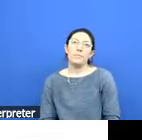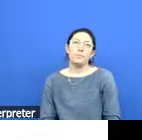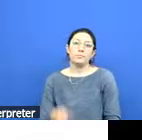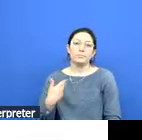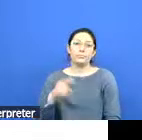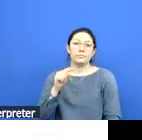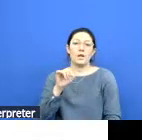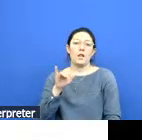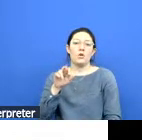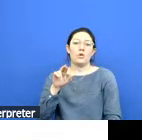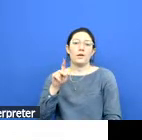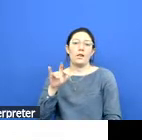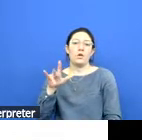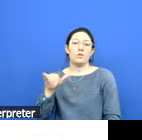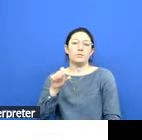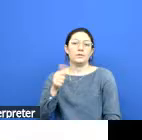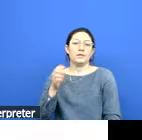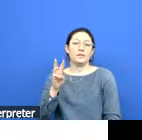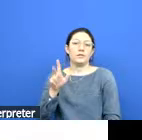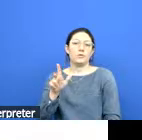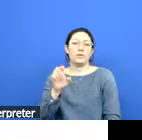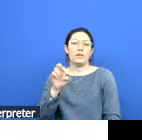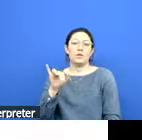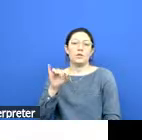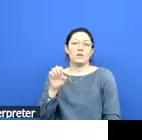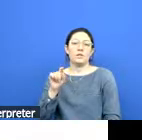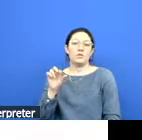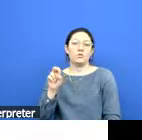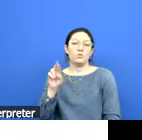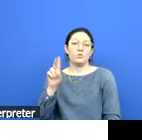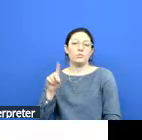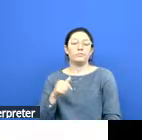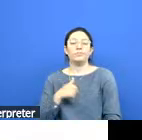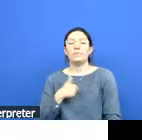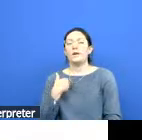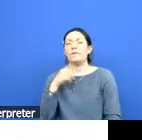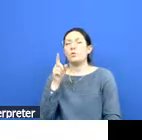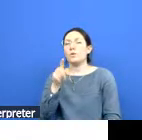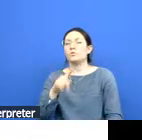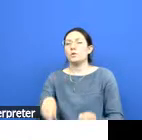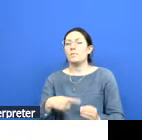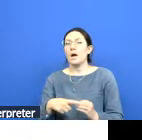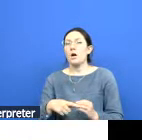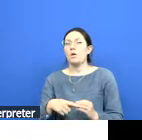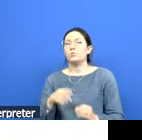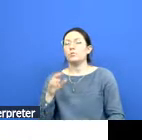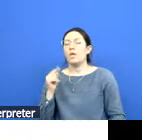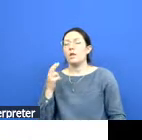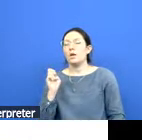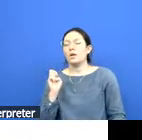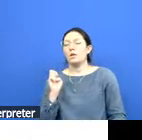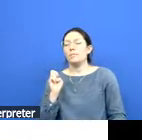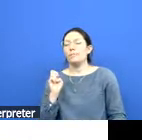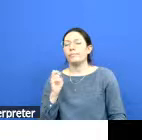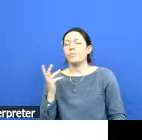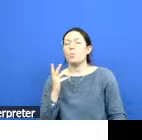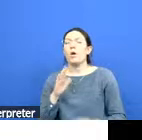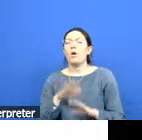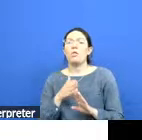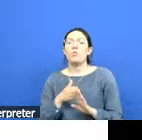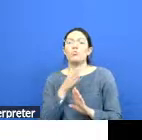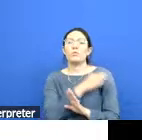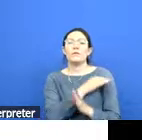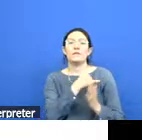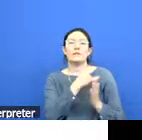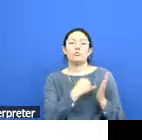Tyler Keller, 1063 Erie Station Road. So I just had a question about what on a previous iteration